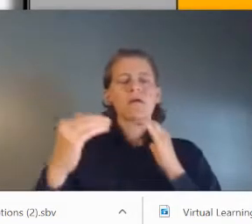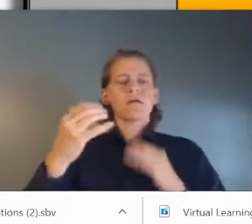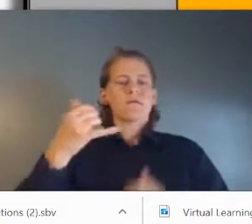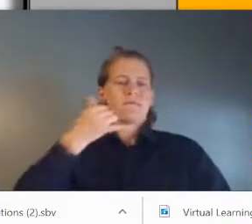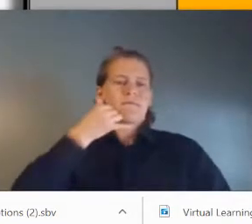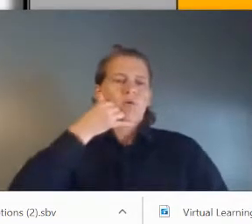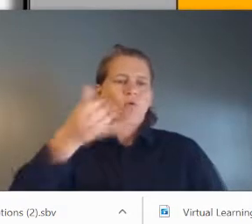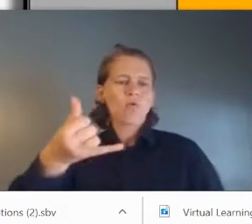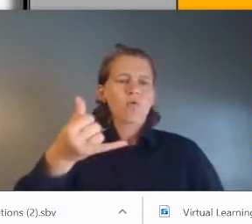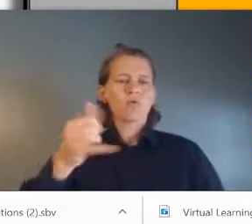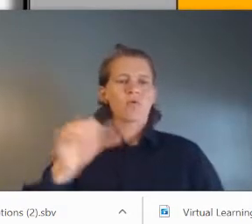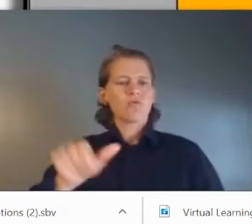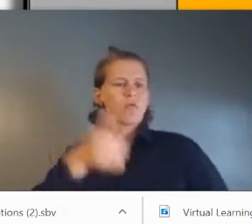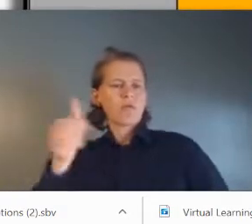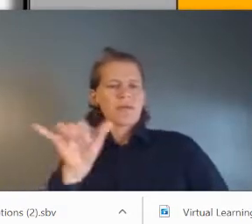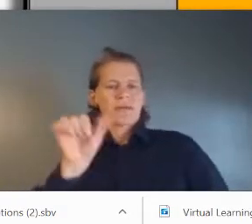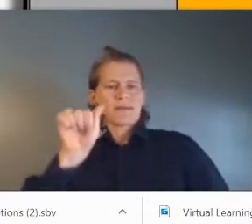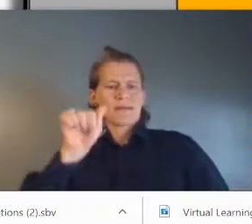apps such as Remind.